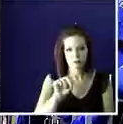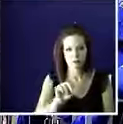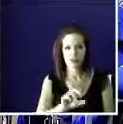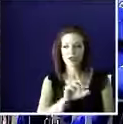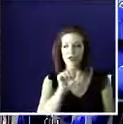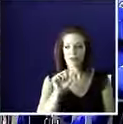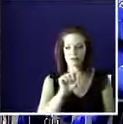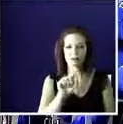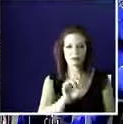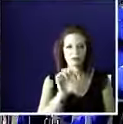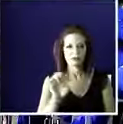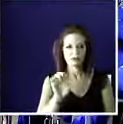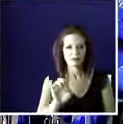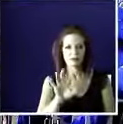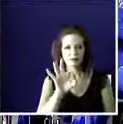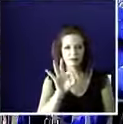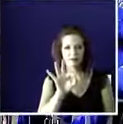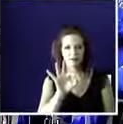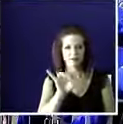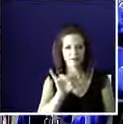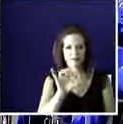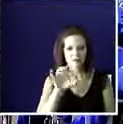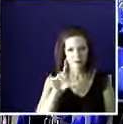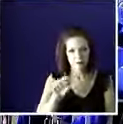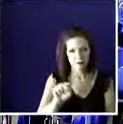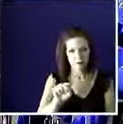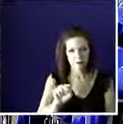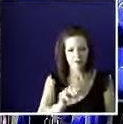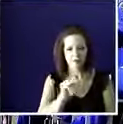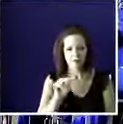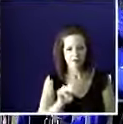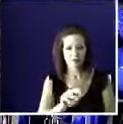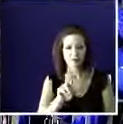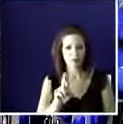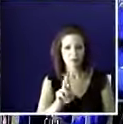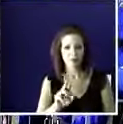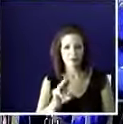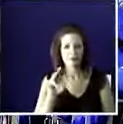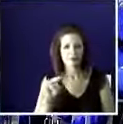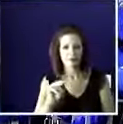Sophia Elizabeth Fields. Memphis Ryan McConnell.